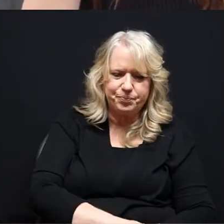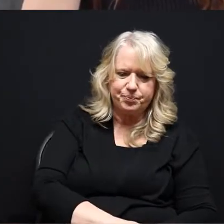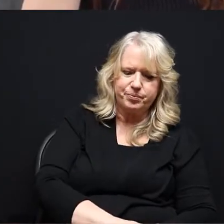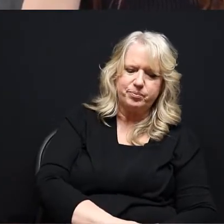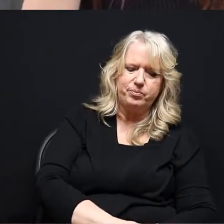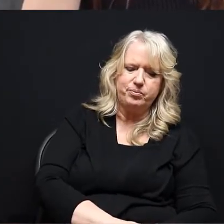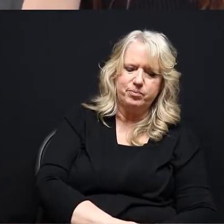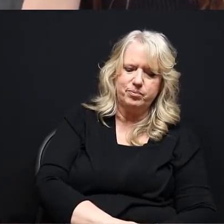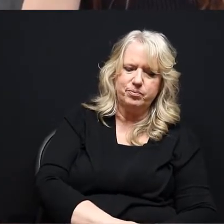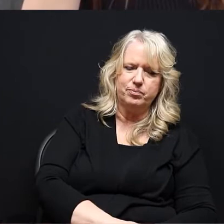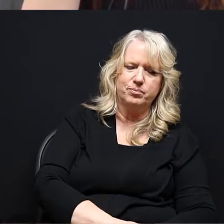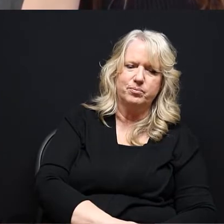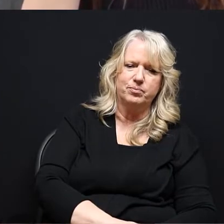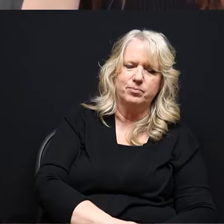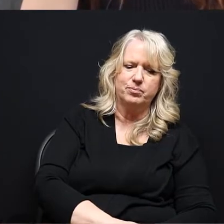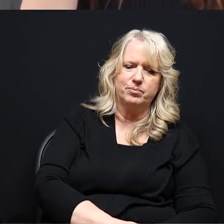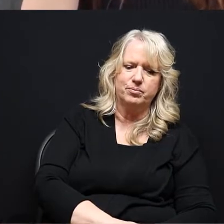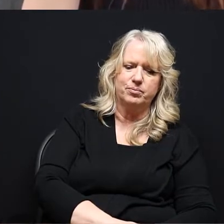promo.